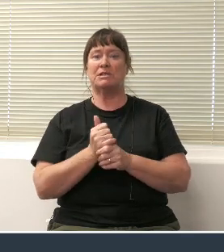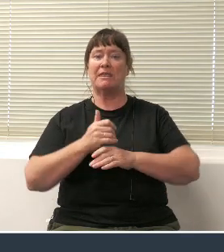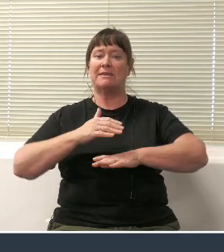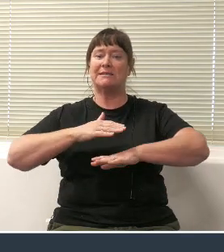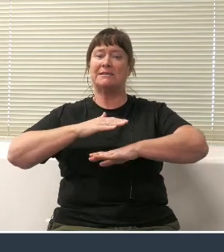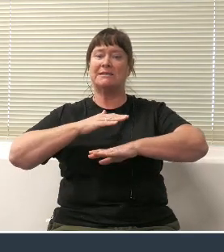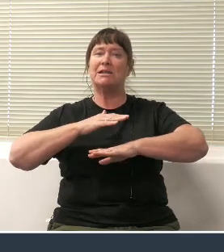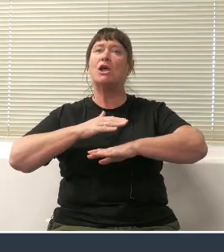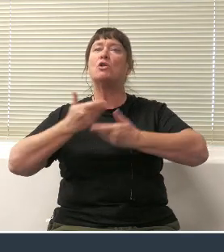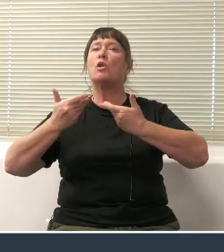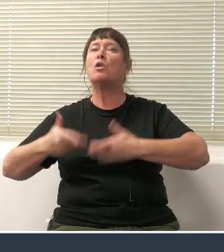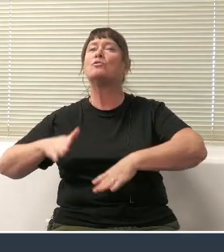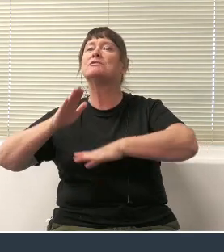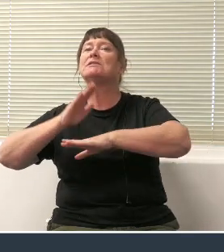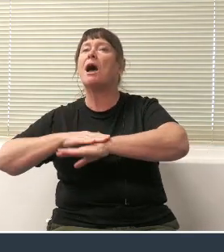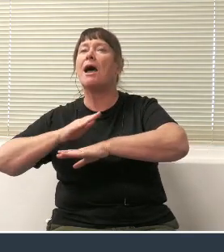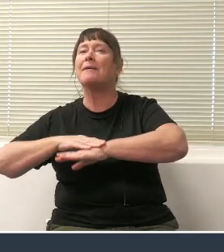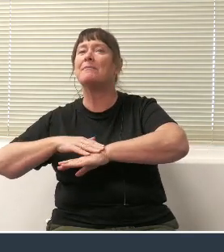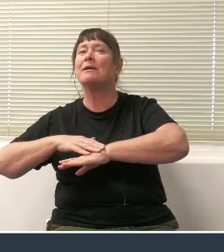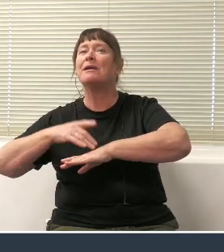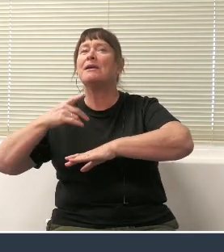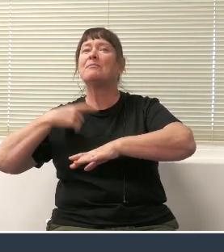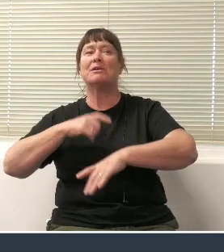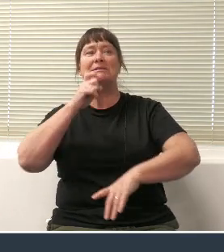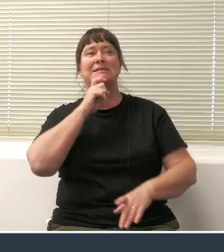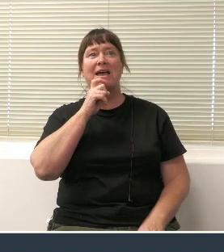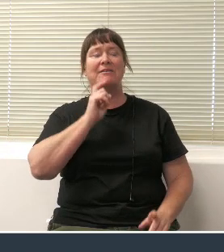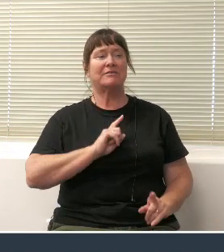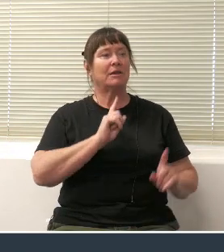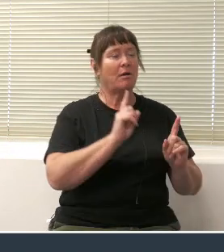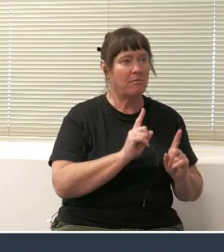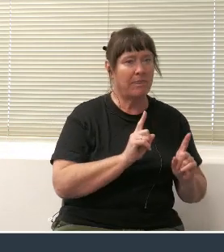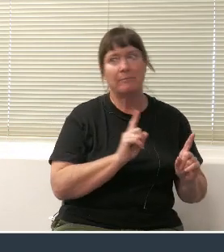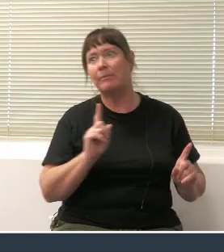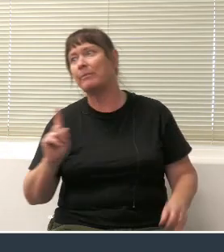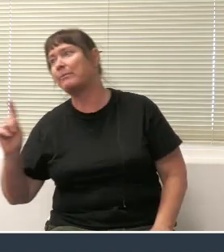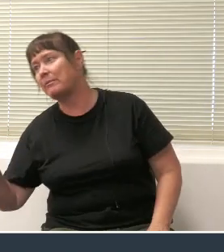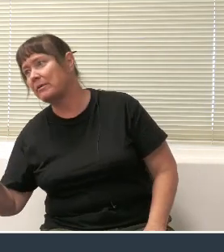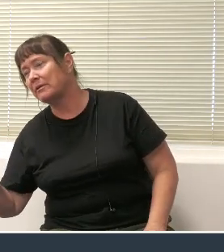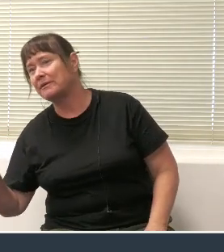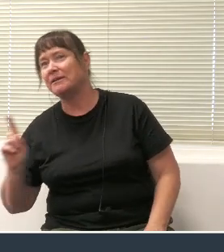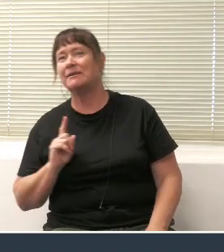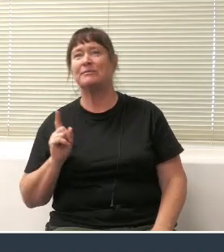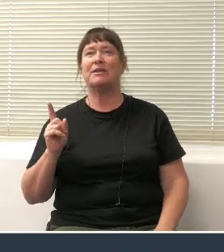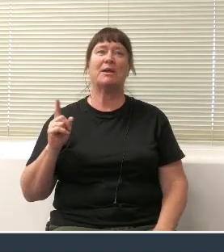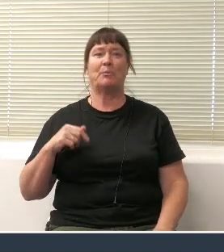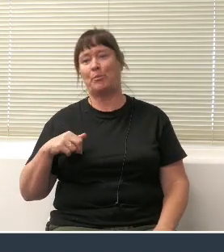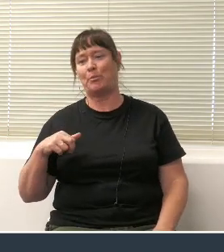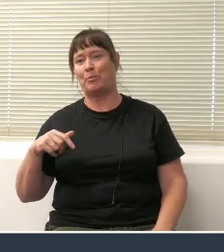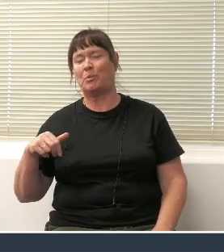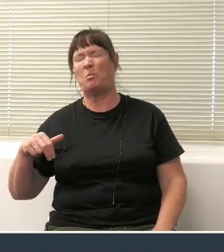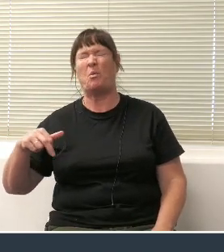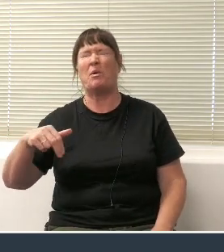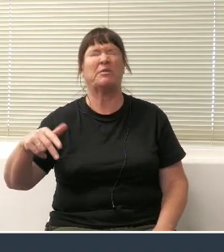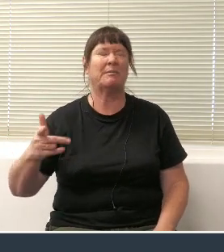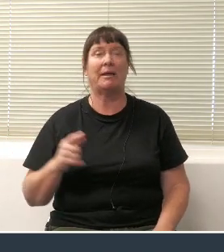time productivity loss of staff simply getting to meetings when they're wandering, well, not wandering, I'm sure they're moving quite